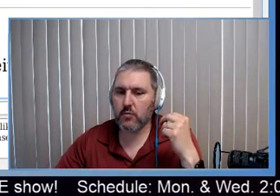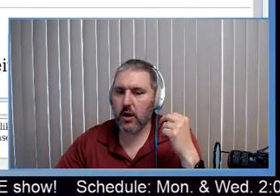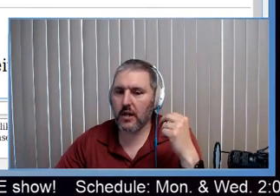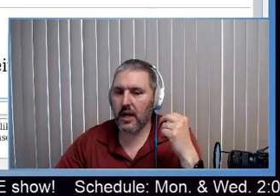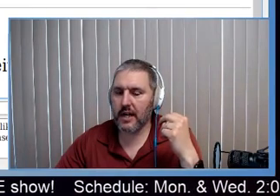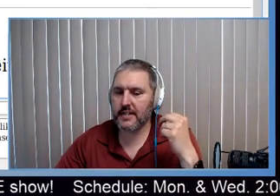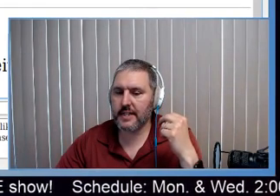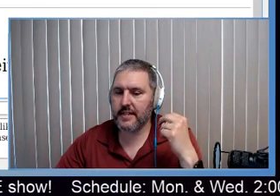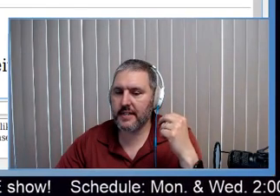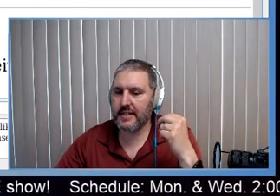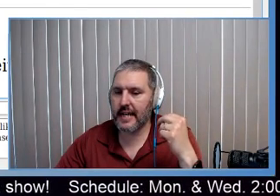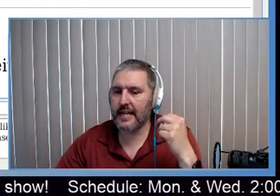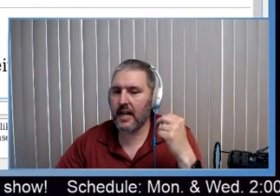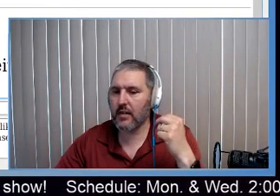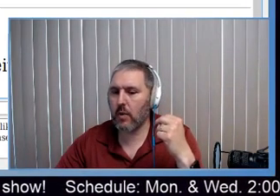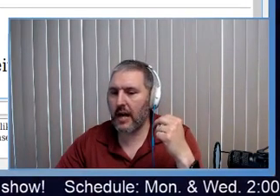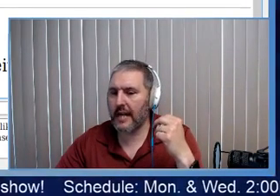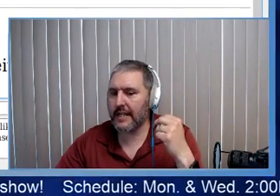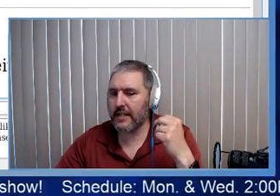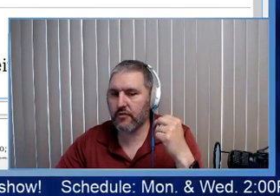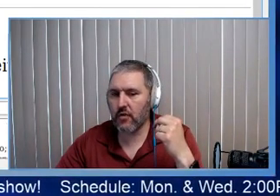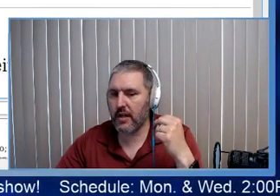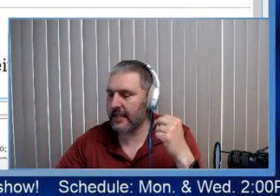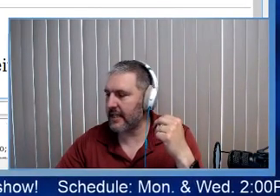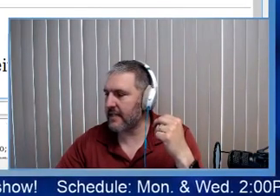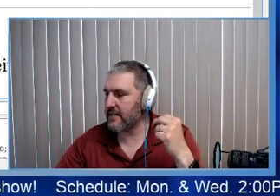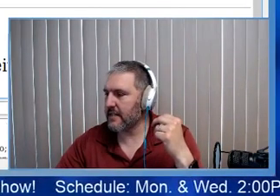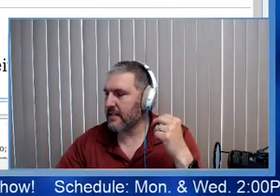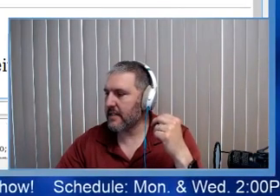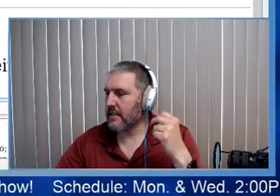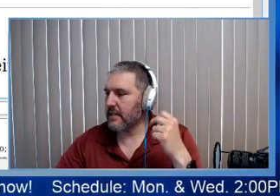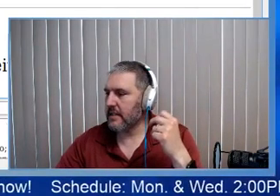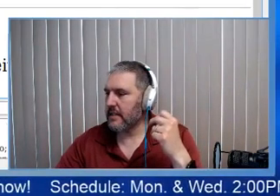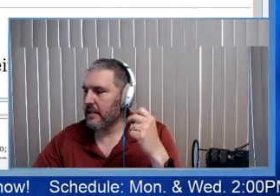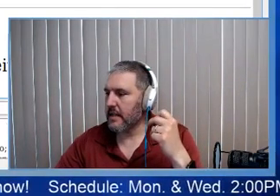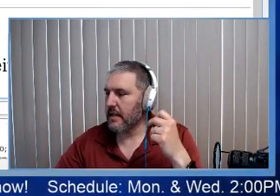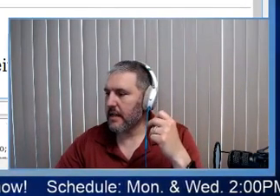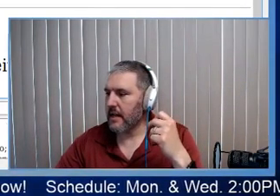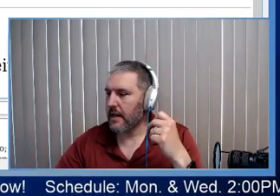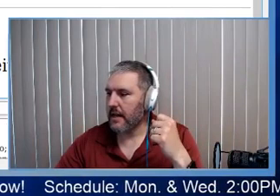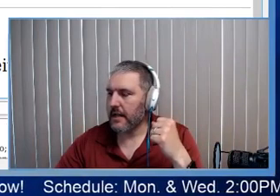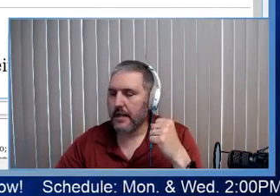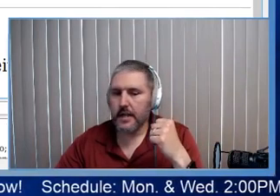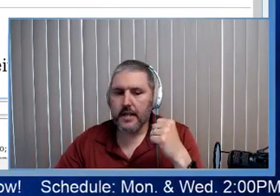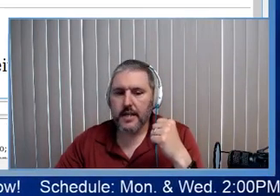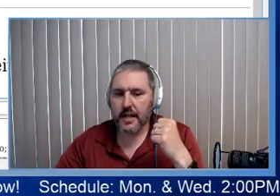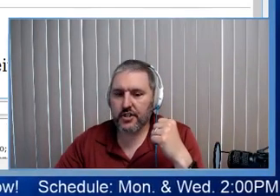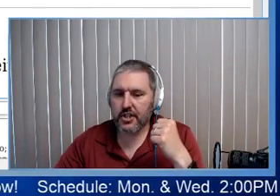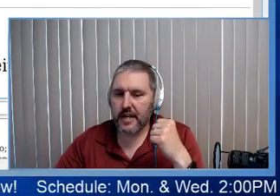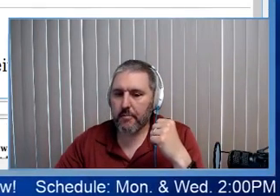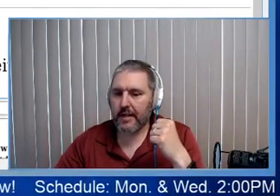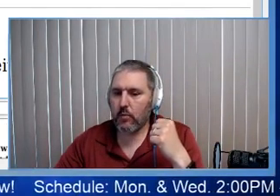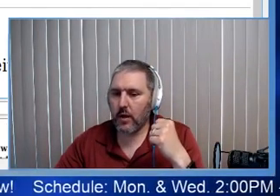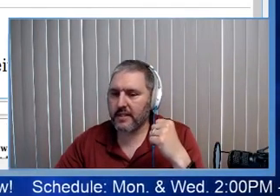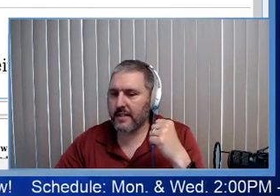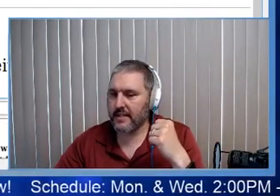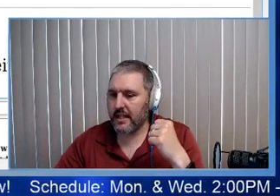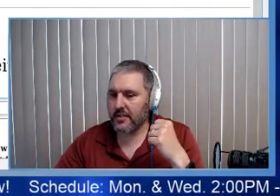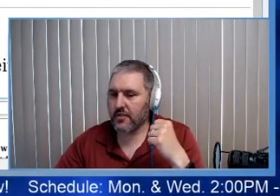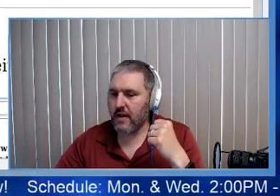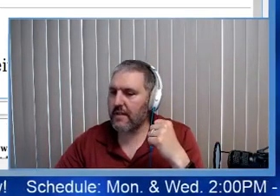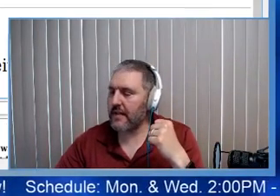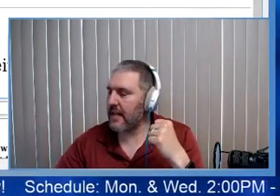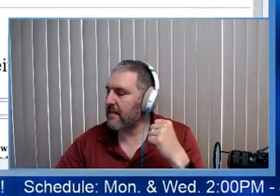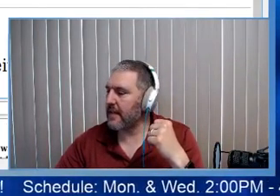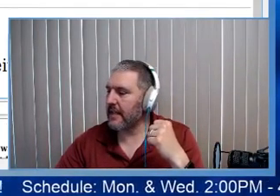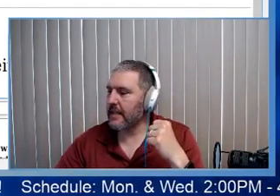light. Let us walk honestly as in the day, not in rioting and drunkenness, not in chambering and wantonness, not